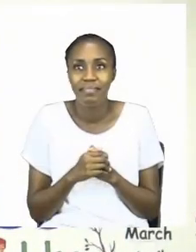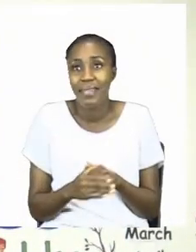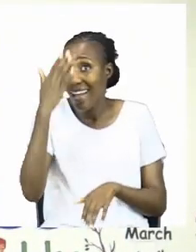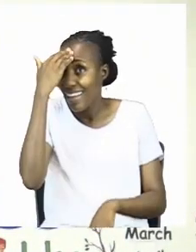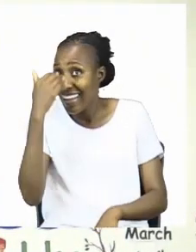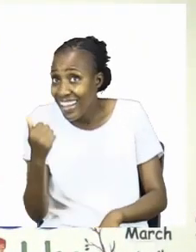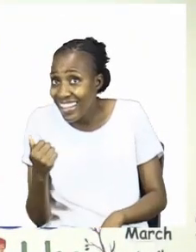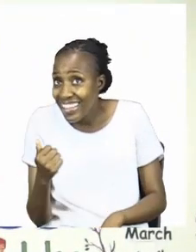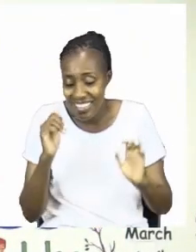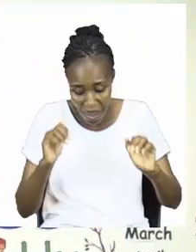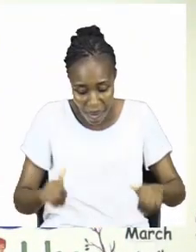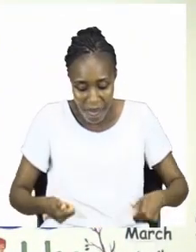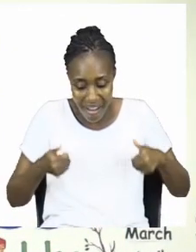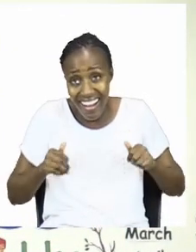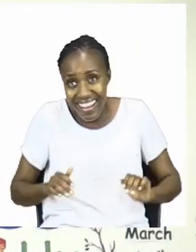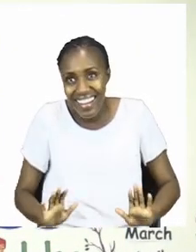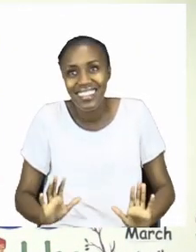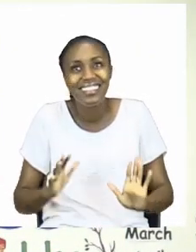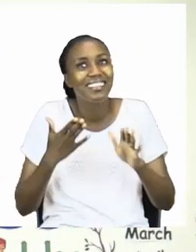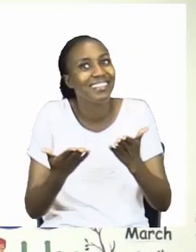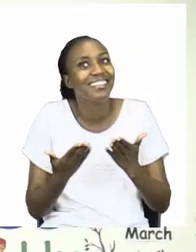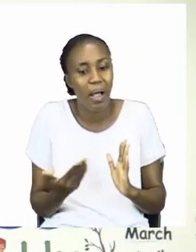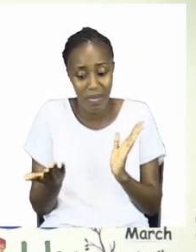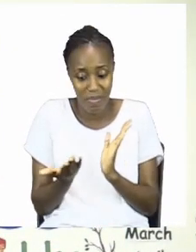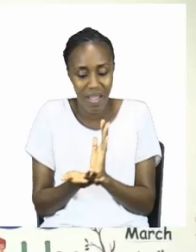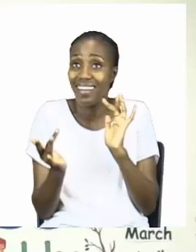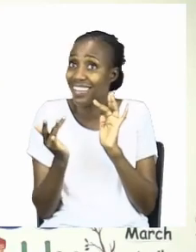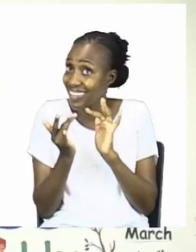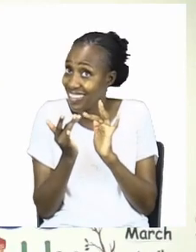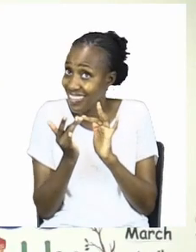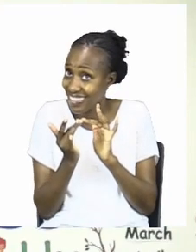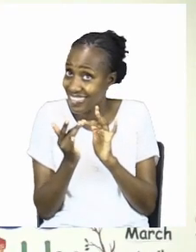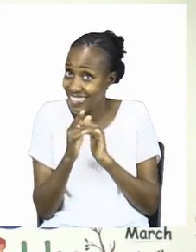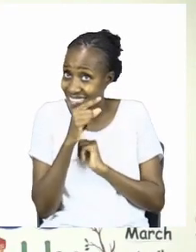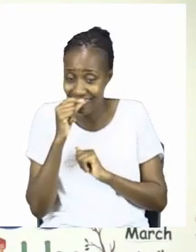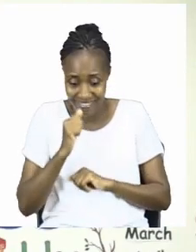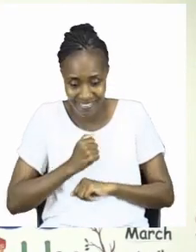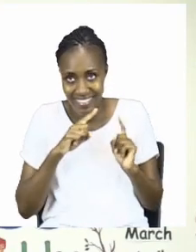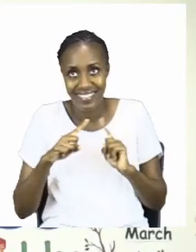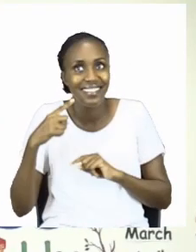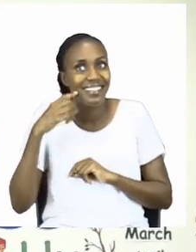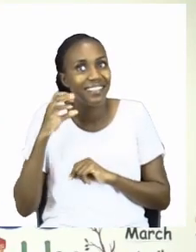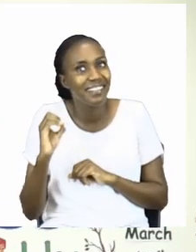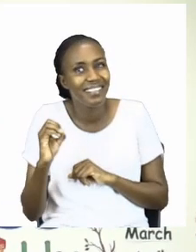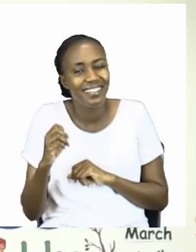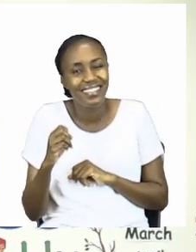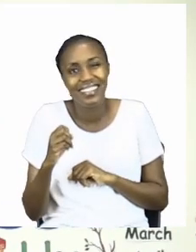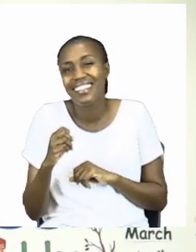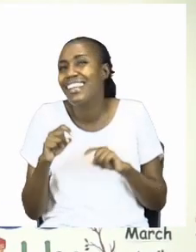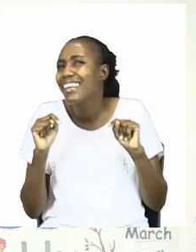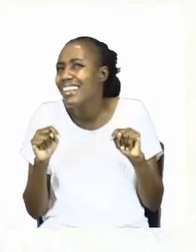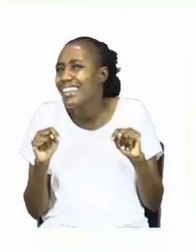Good day, everyone. Welcome to My Zone Online School. I am Teacher Hartum, and